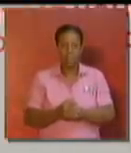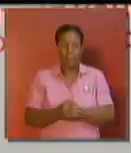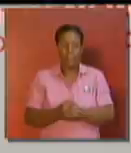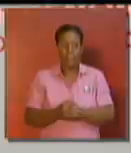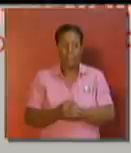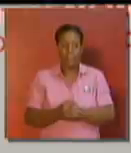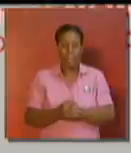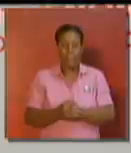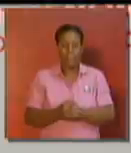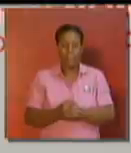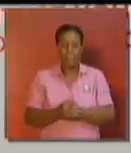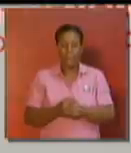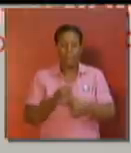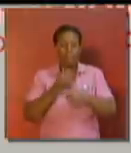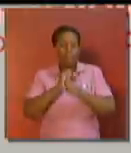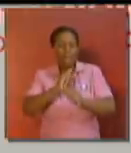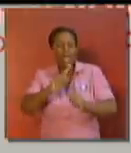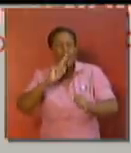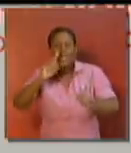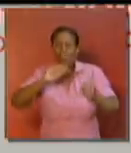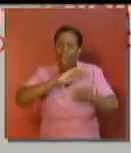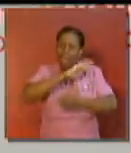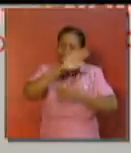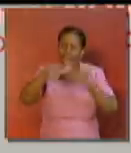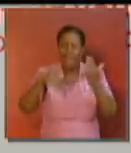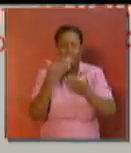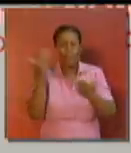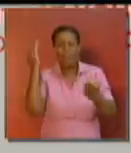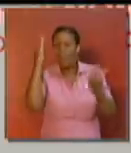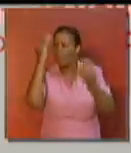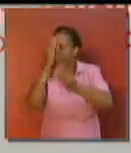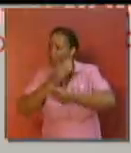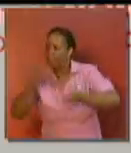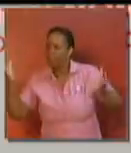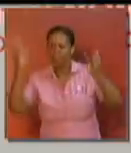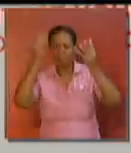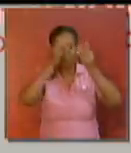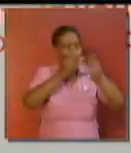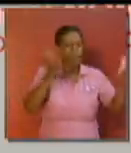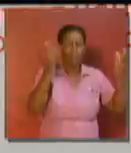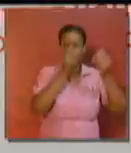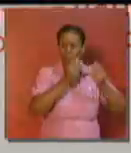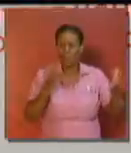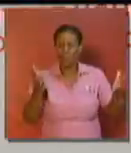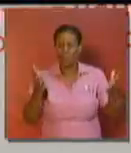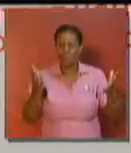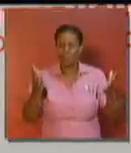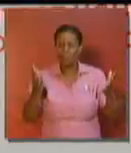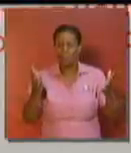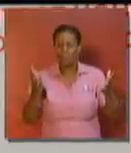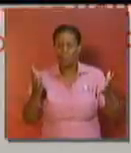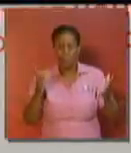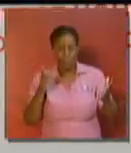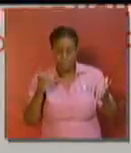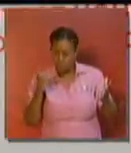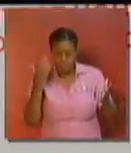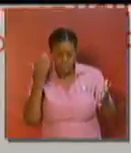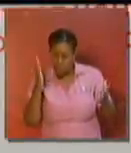of it. So beyond the new normal for those who are not infected, beyond the new normal of maintaining your physical